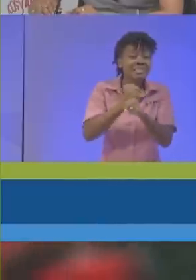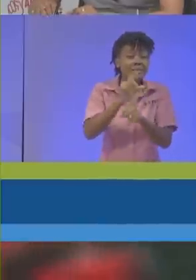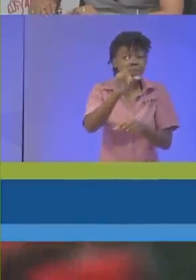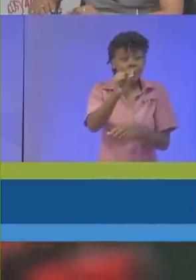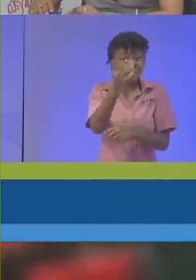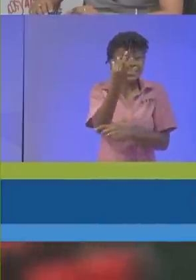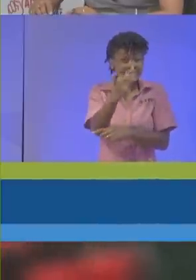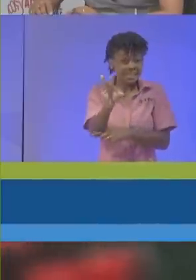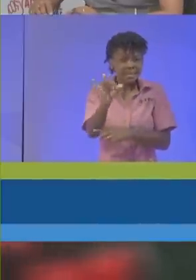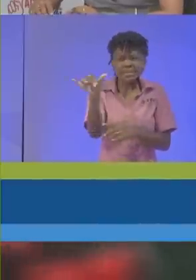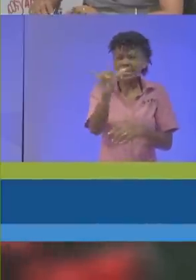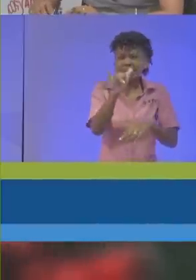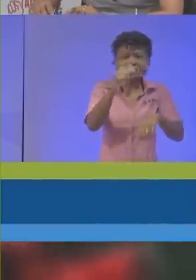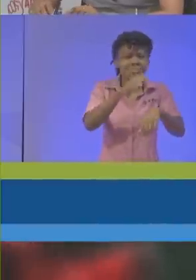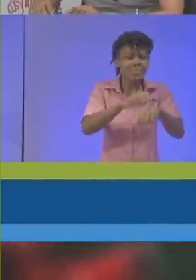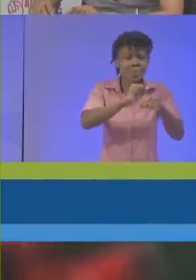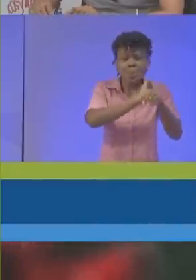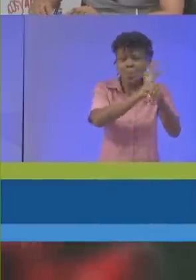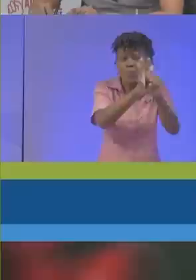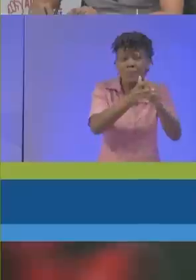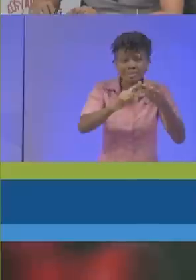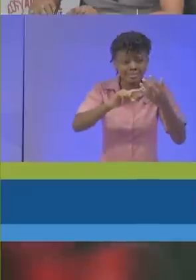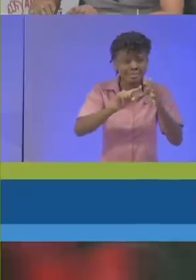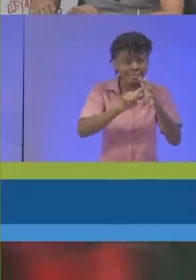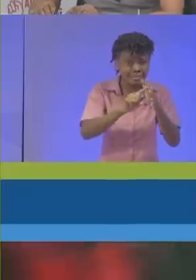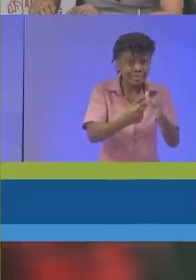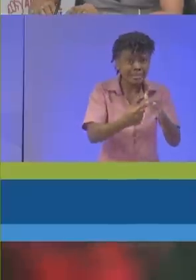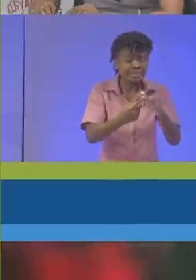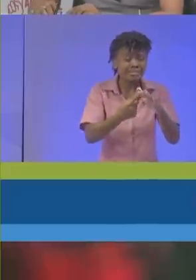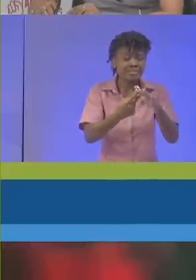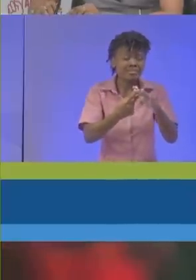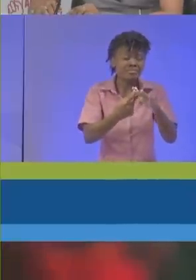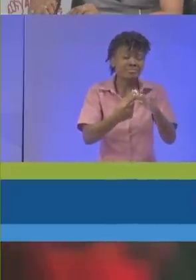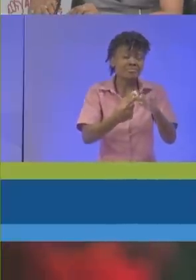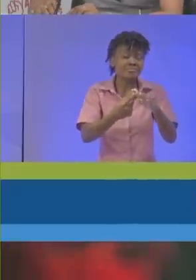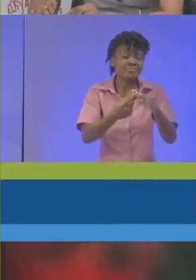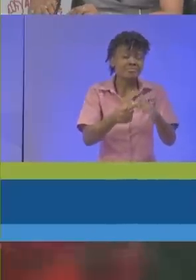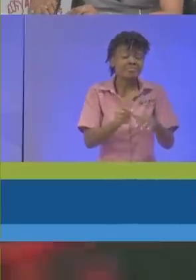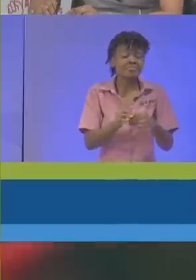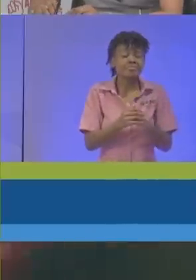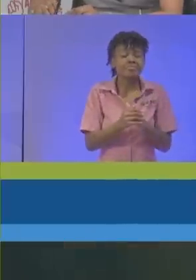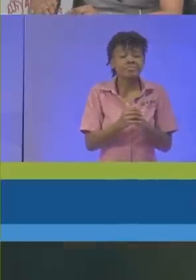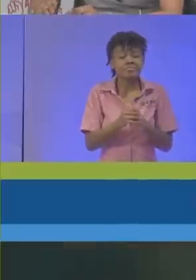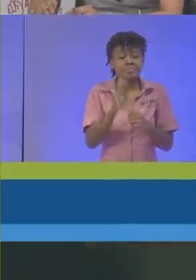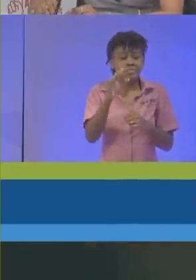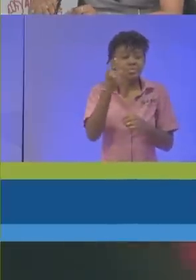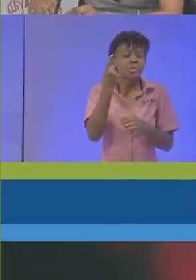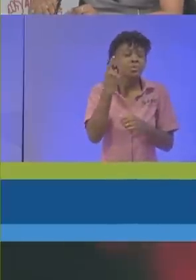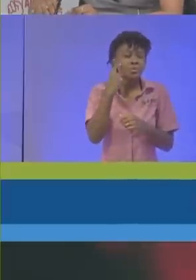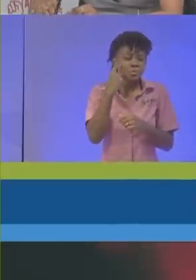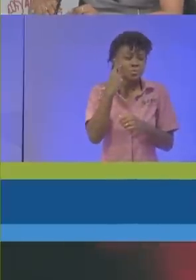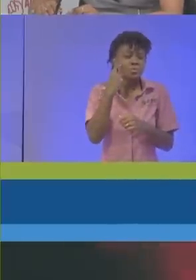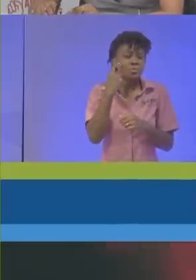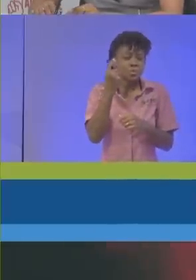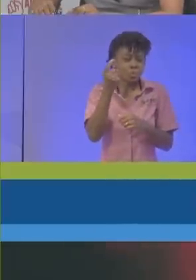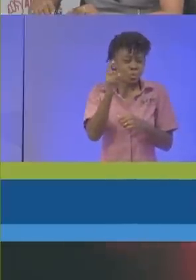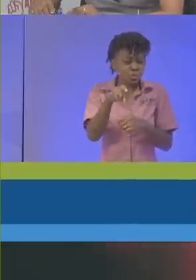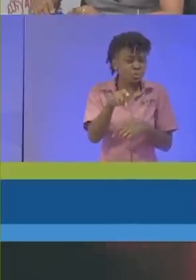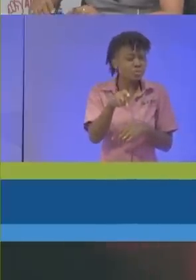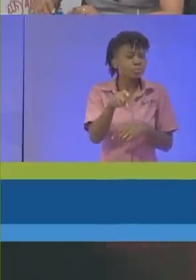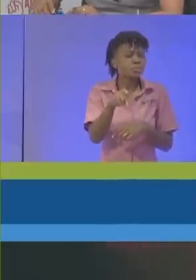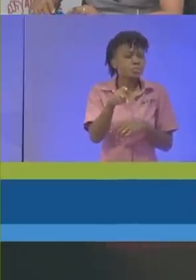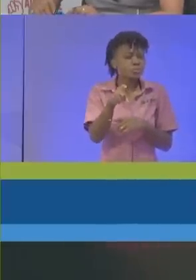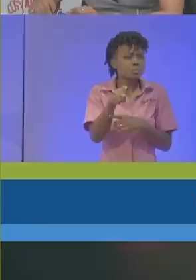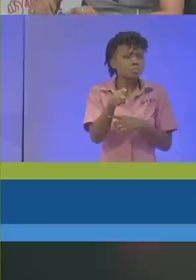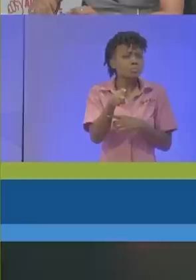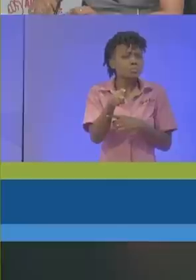COVID-19 pandemic, our coverage for the first dose of measles, mumps, rubella was at 99%.